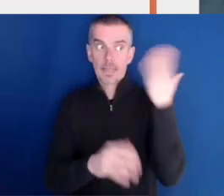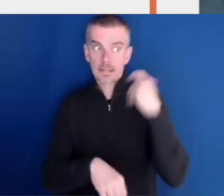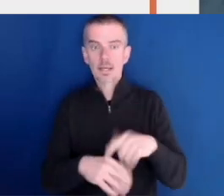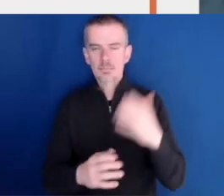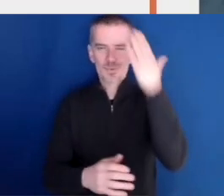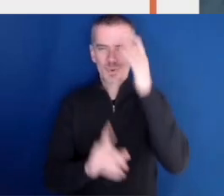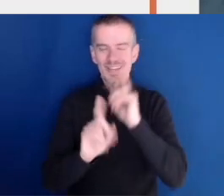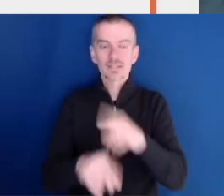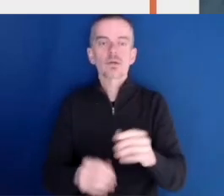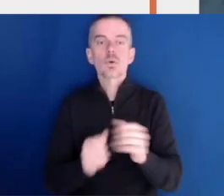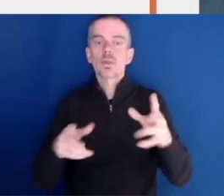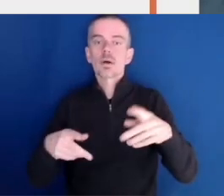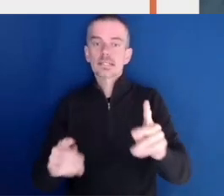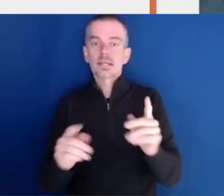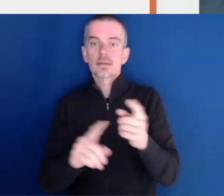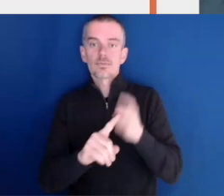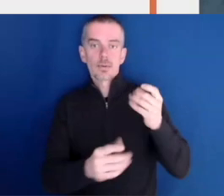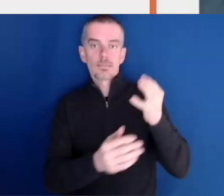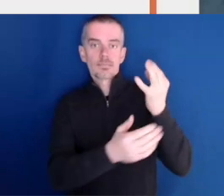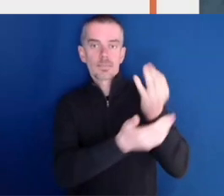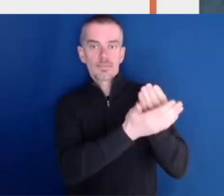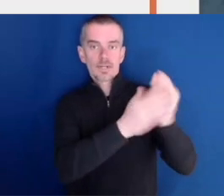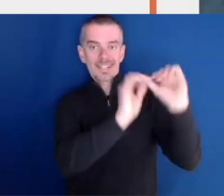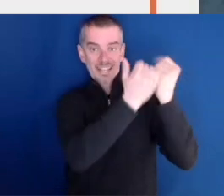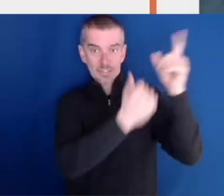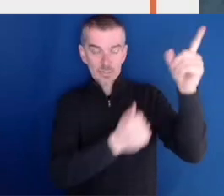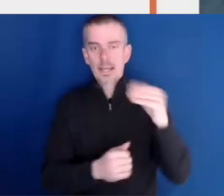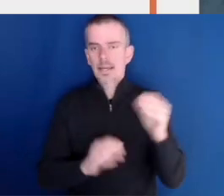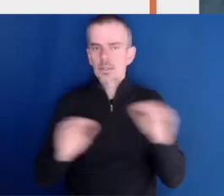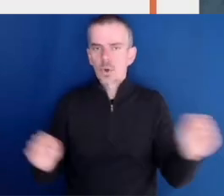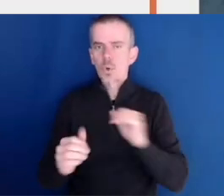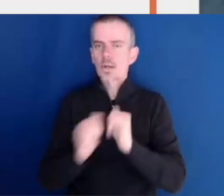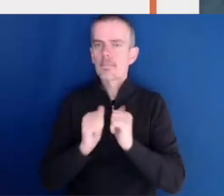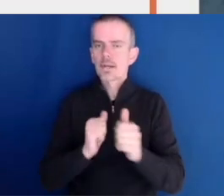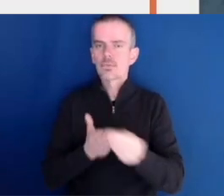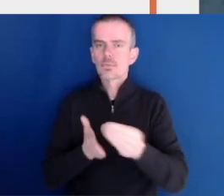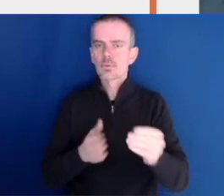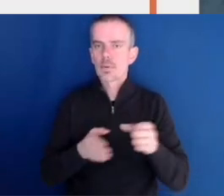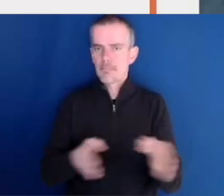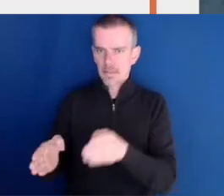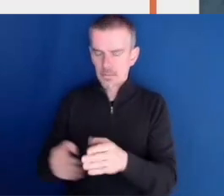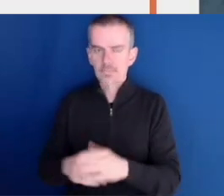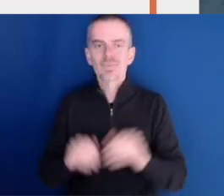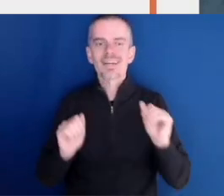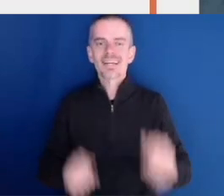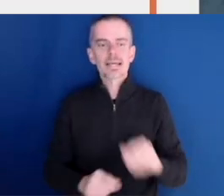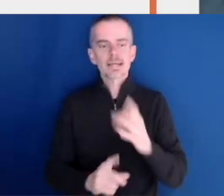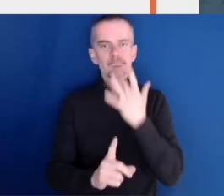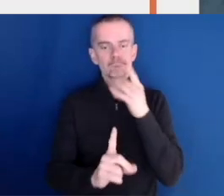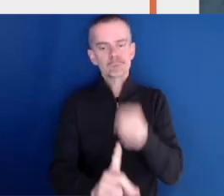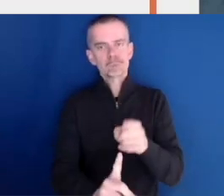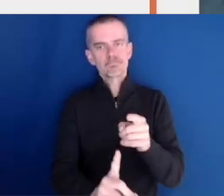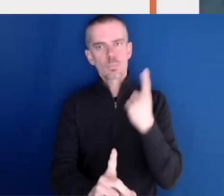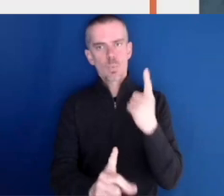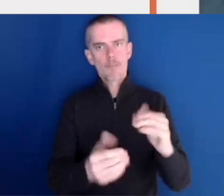without consent from the funding agency and in the absence of competitive procurement methods, can a desired partner be selected to